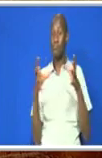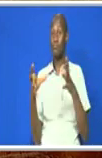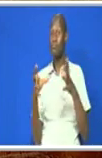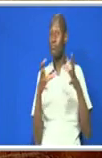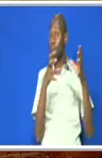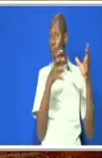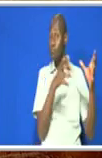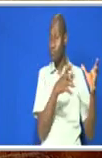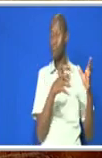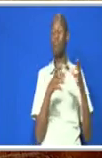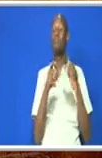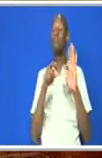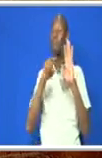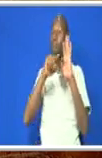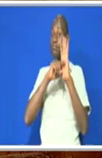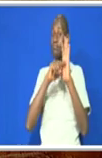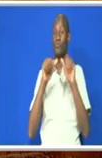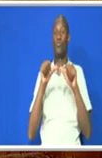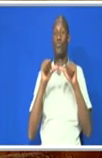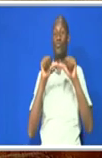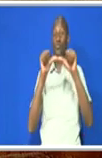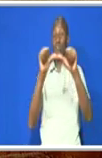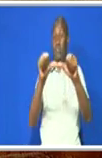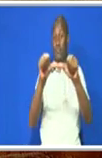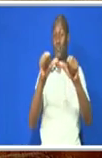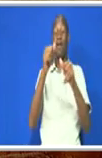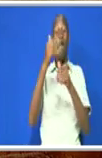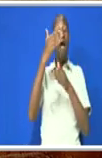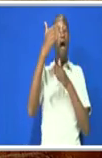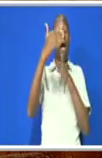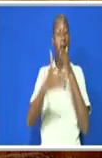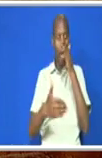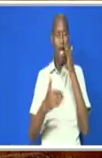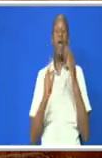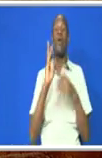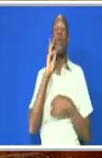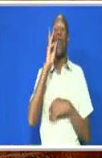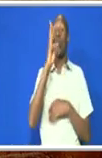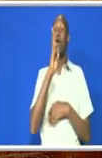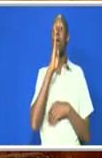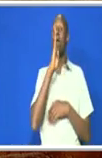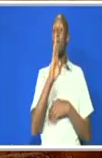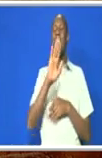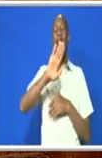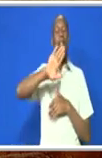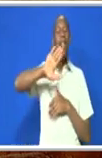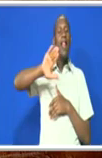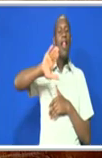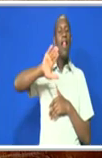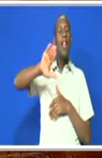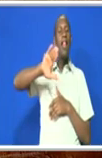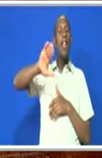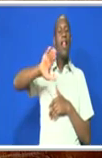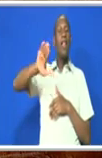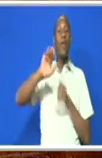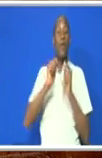and in the end, learner, I shall be left